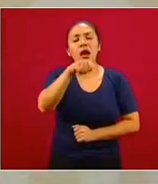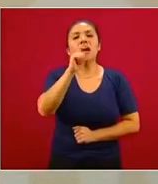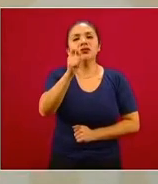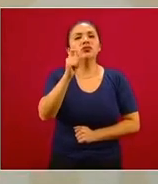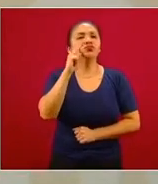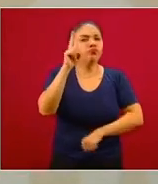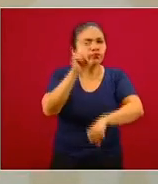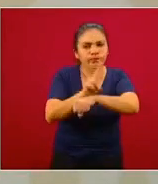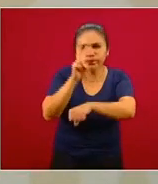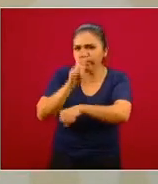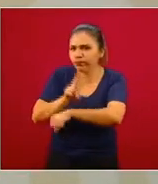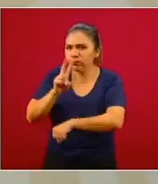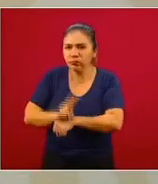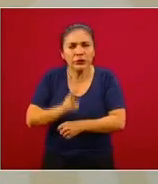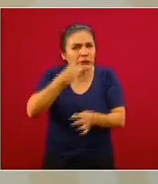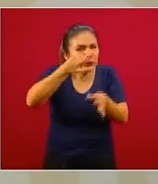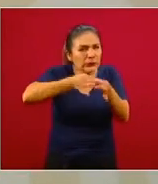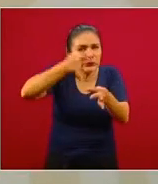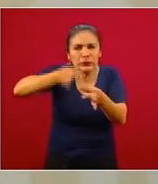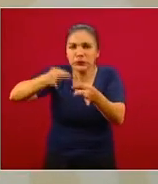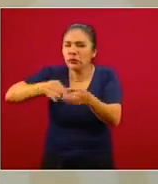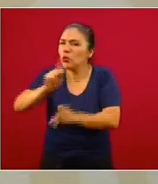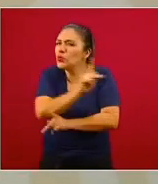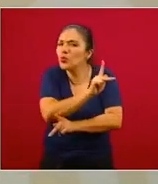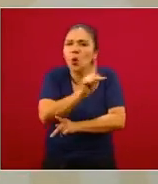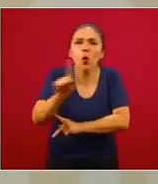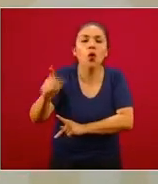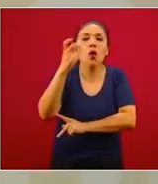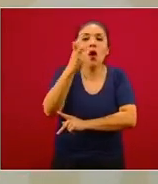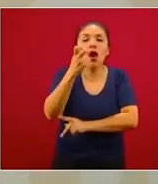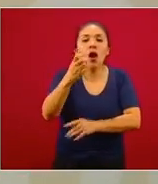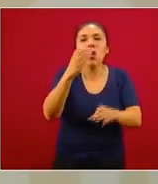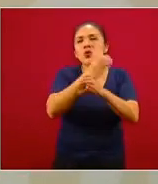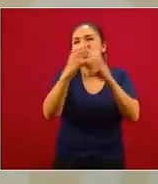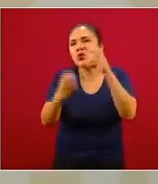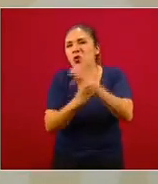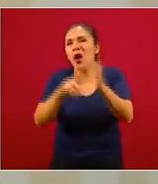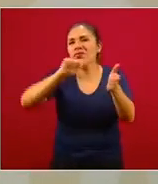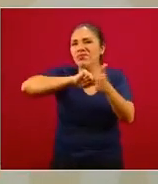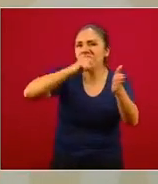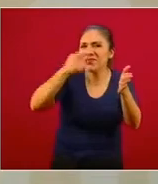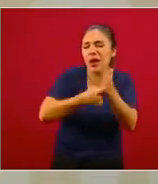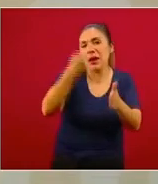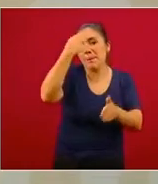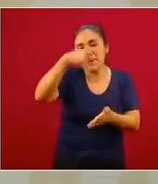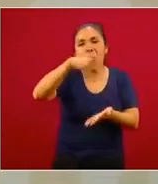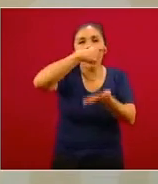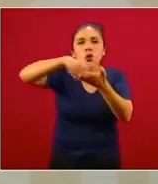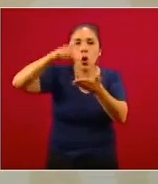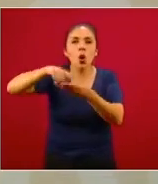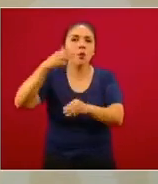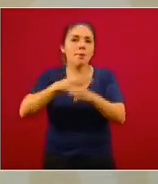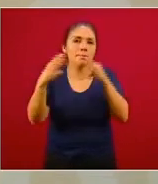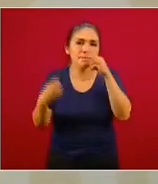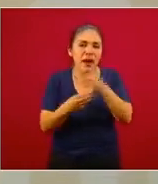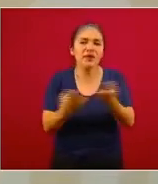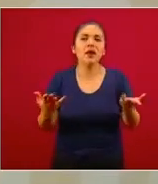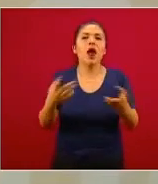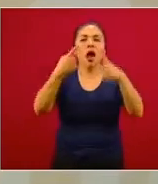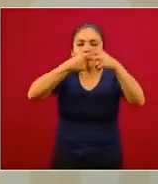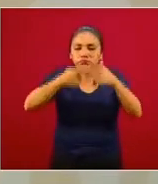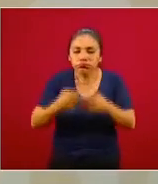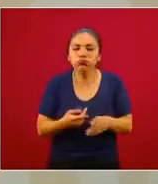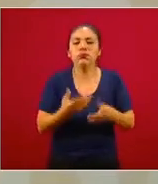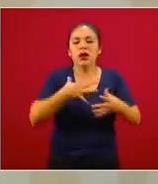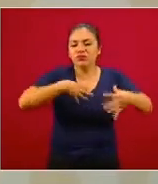to have a direct and timely follow-up from him for all these technical elements in terms of acquiring materials, in